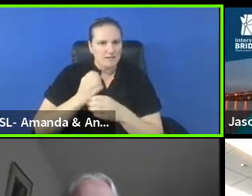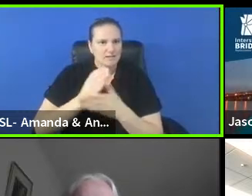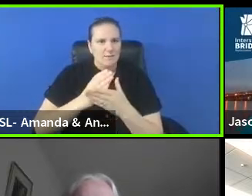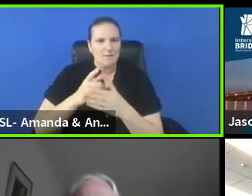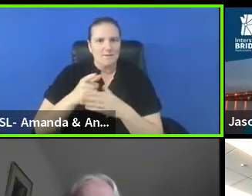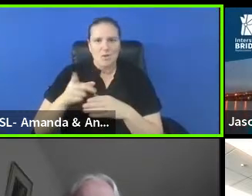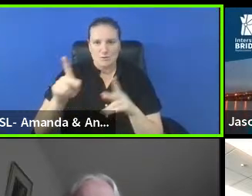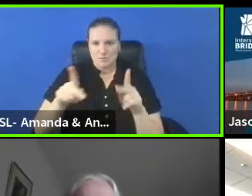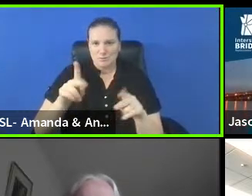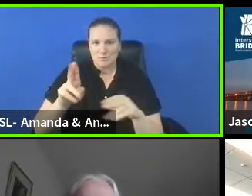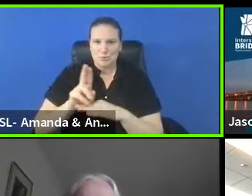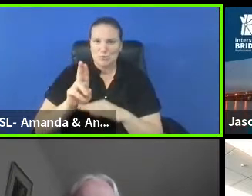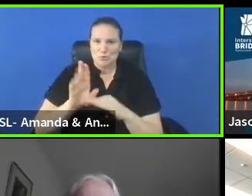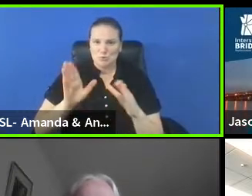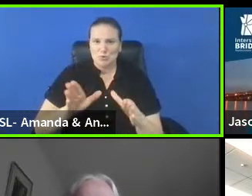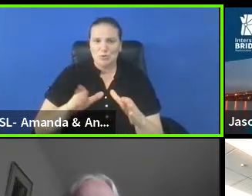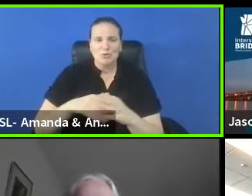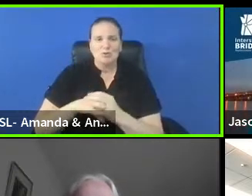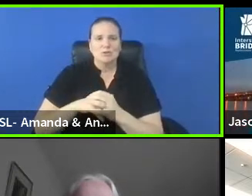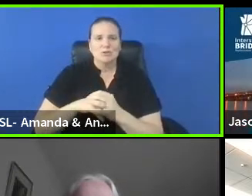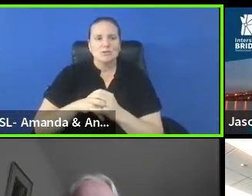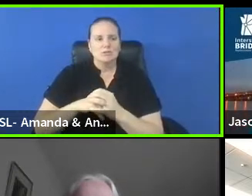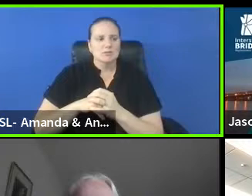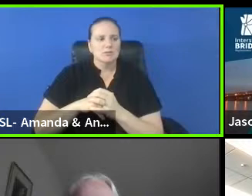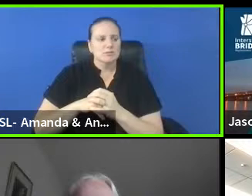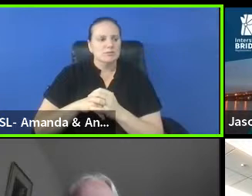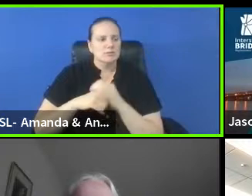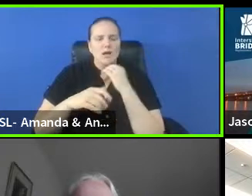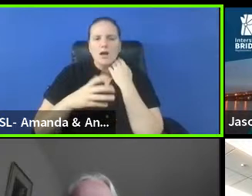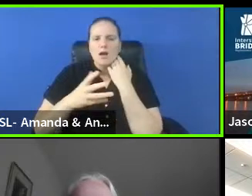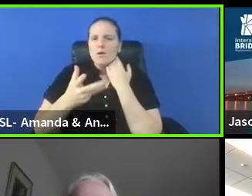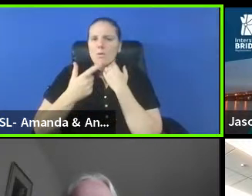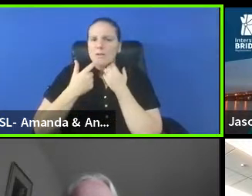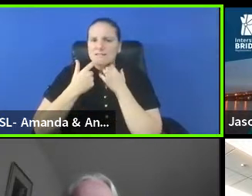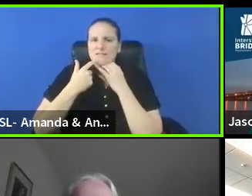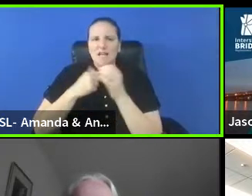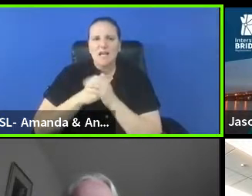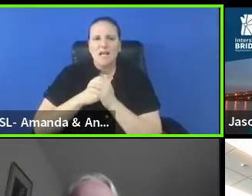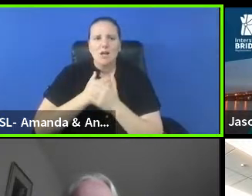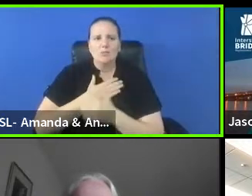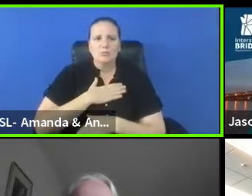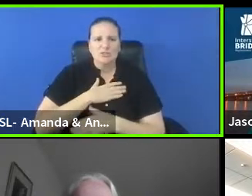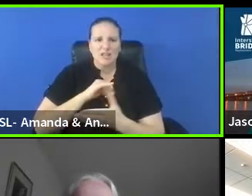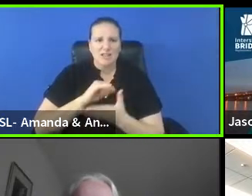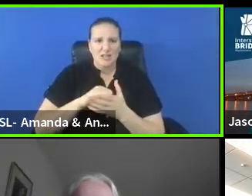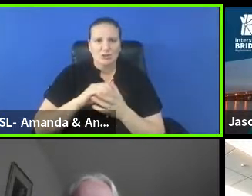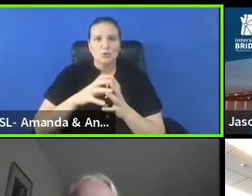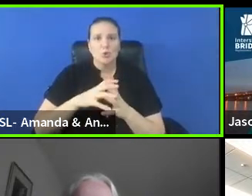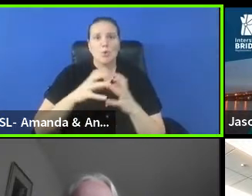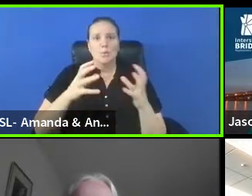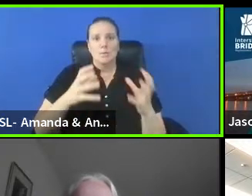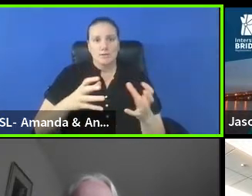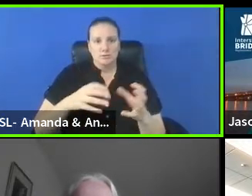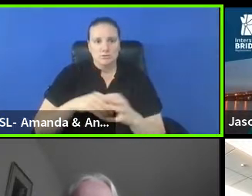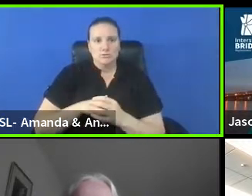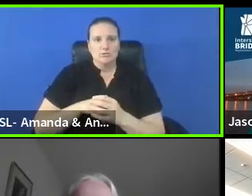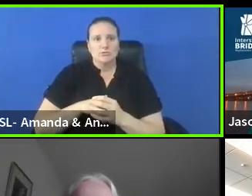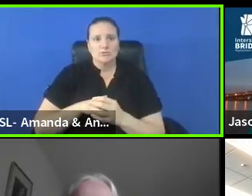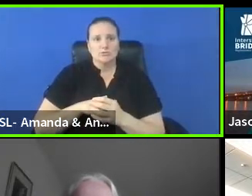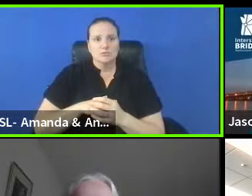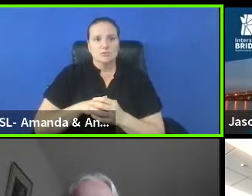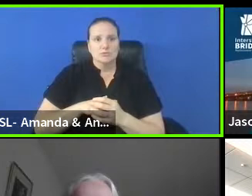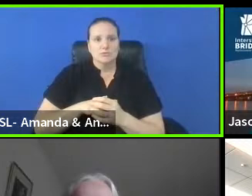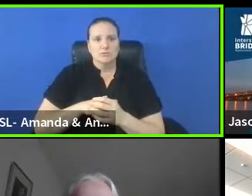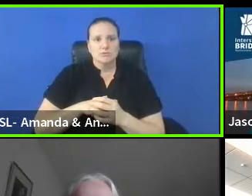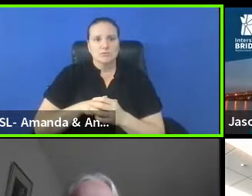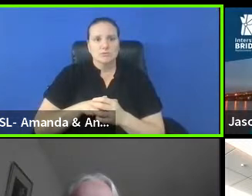users. But I also wanted to say that I appreciate it so very much, the bus